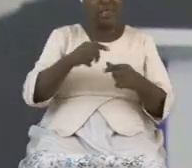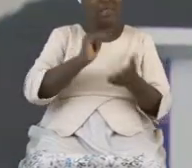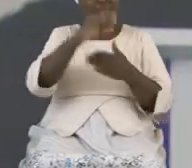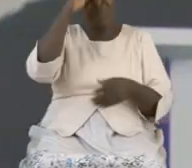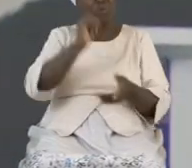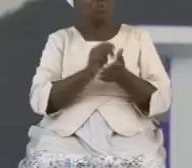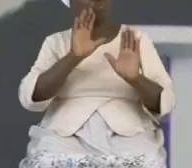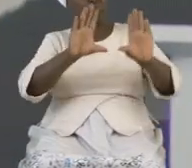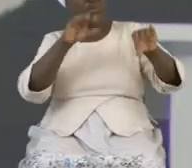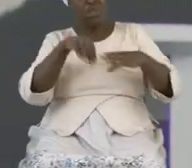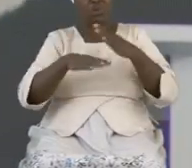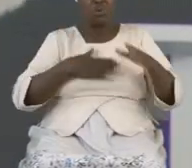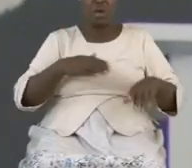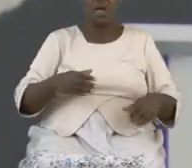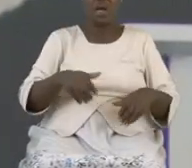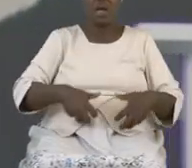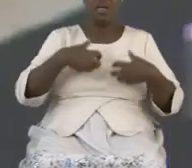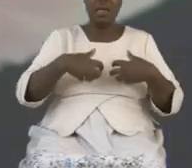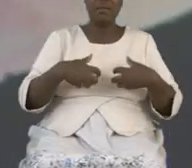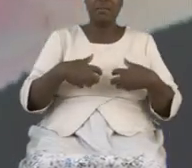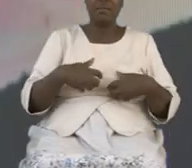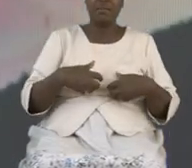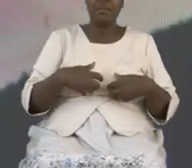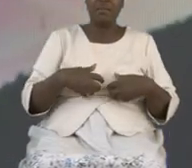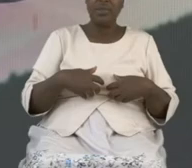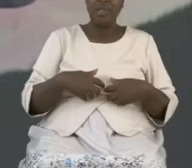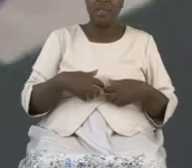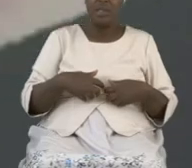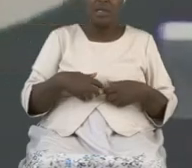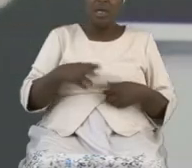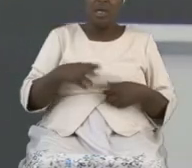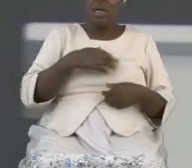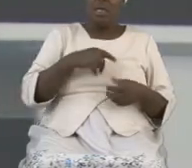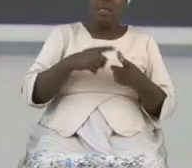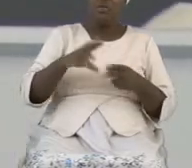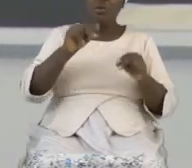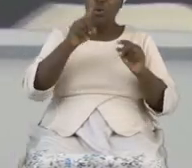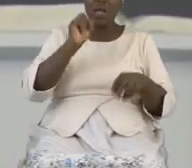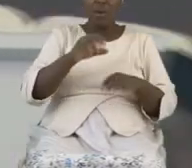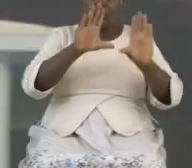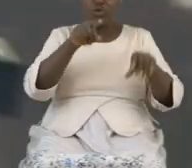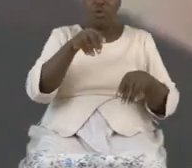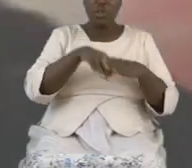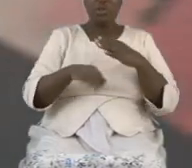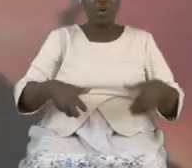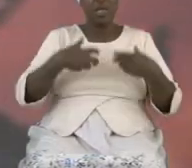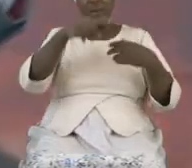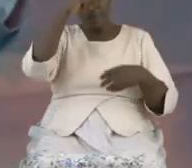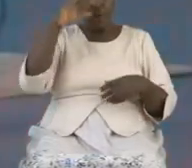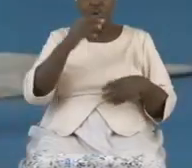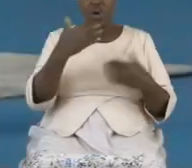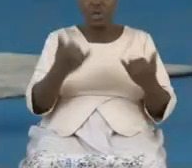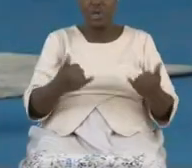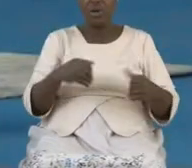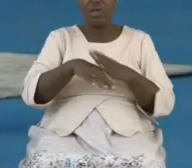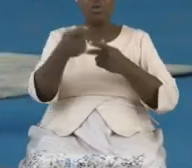Nobody can push you into anything. You are in control because now Christ lives in you. And the life which I now